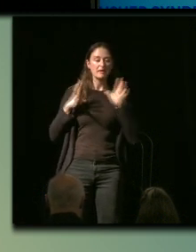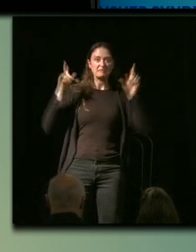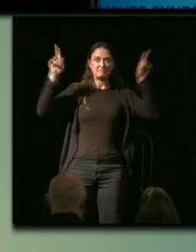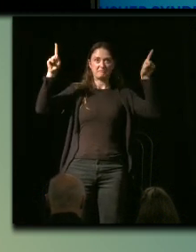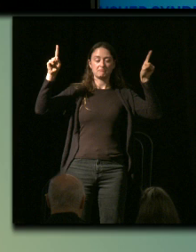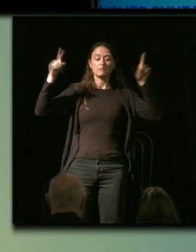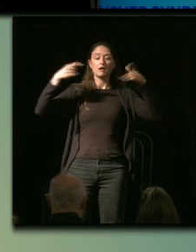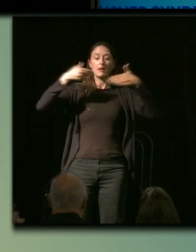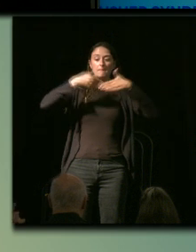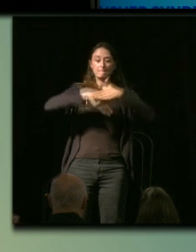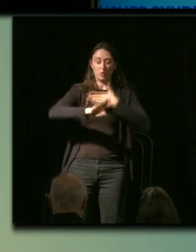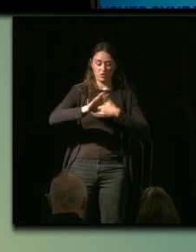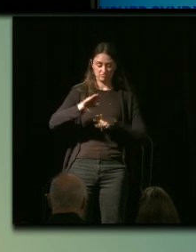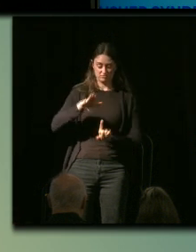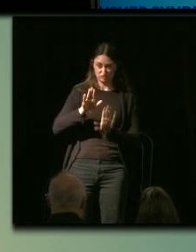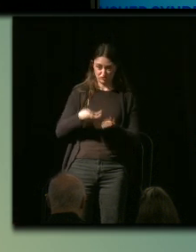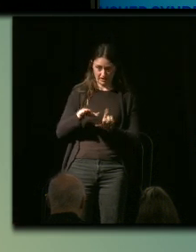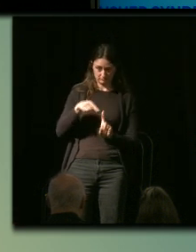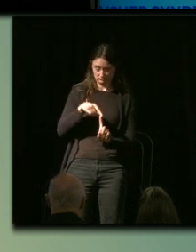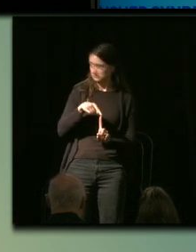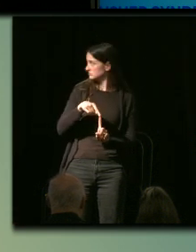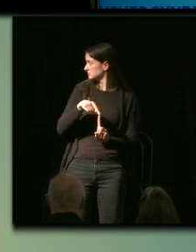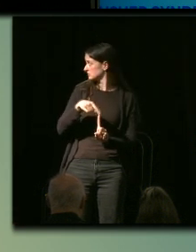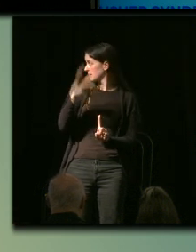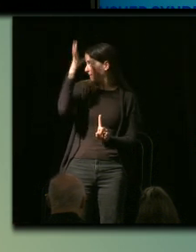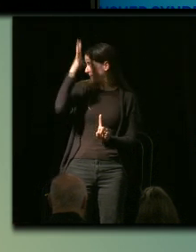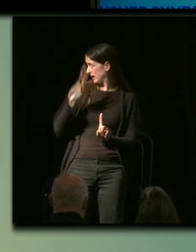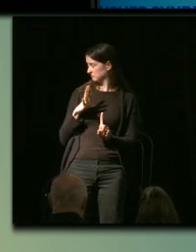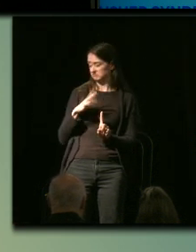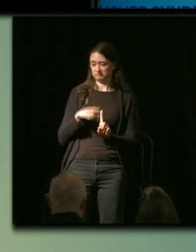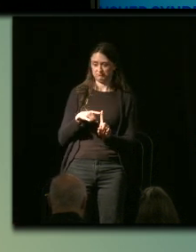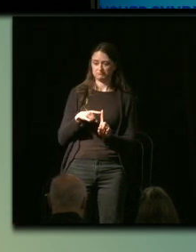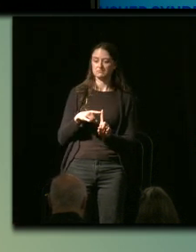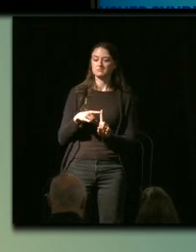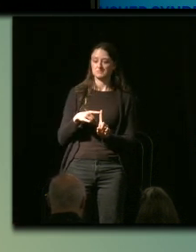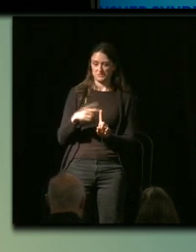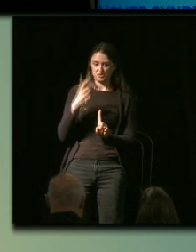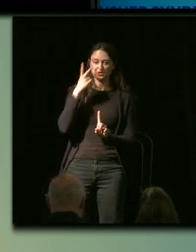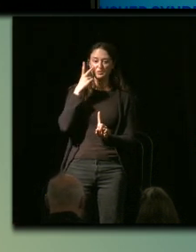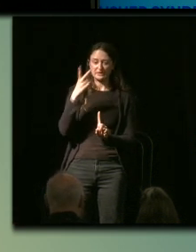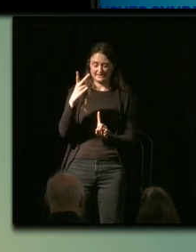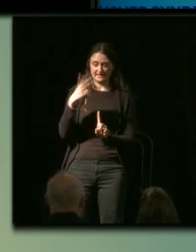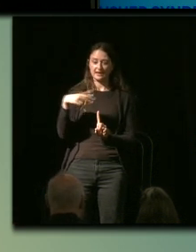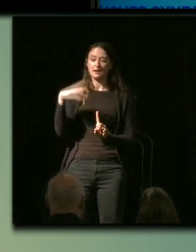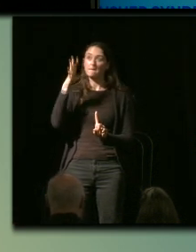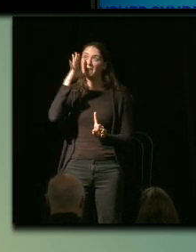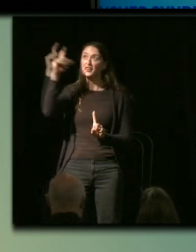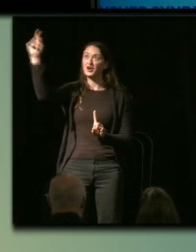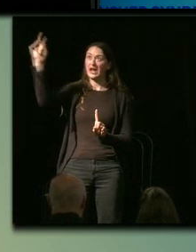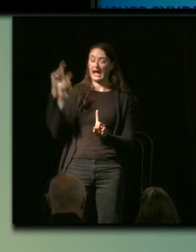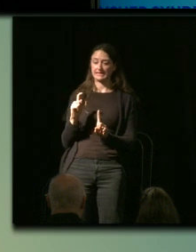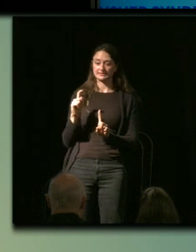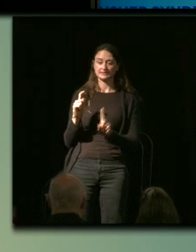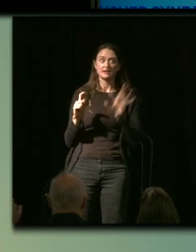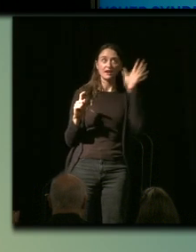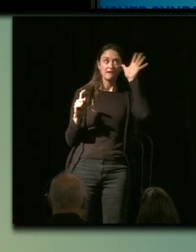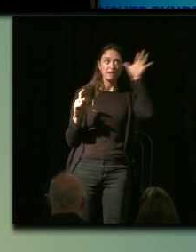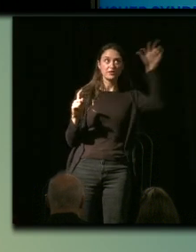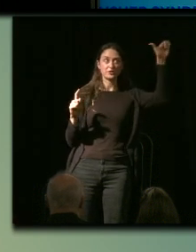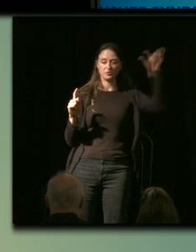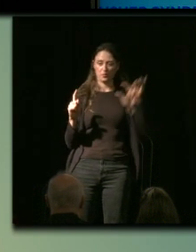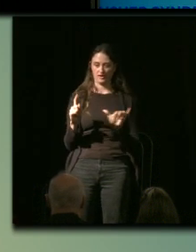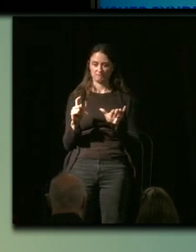through 22 from his father, 1 copy of the X chromosome from his mother, and a Y chromosome from his